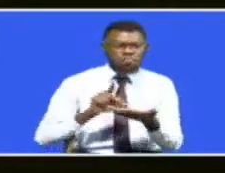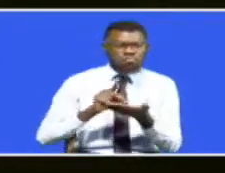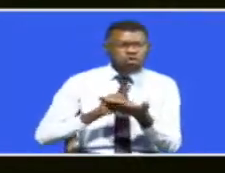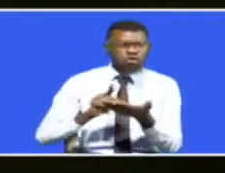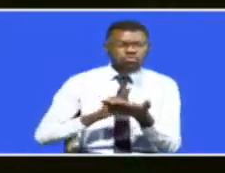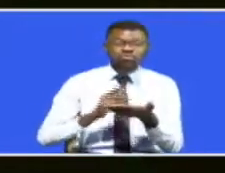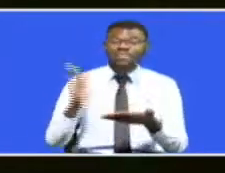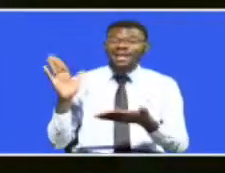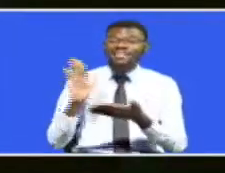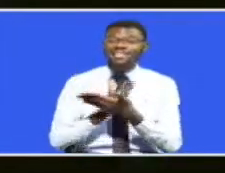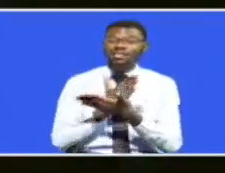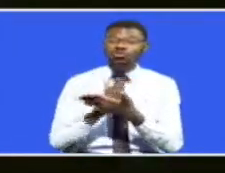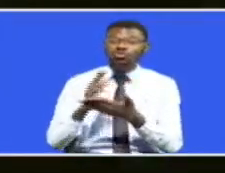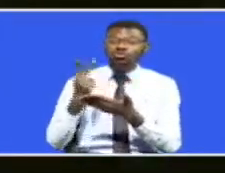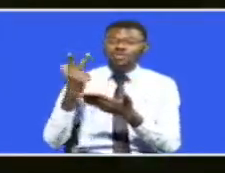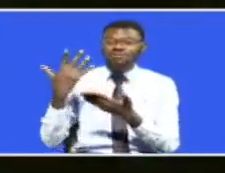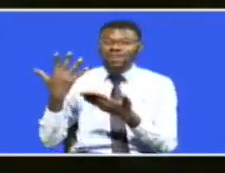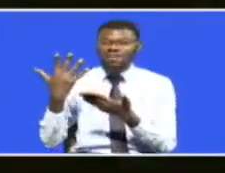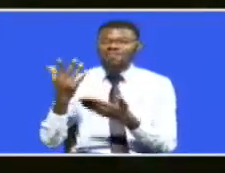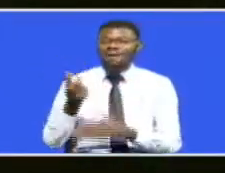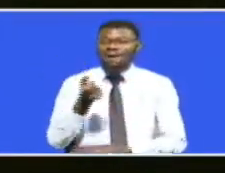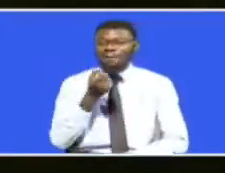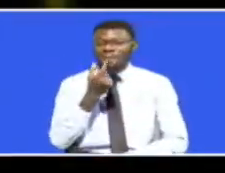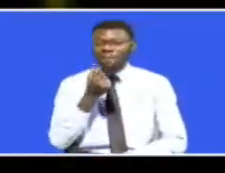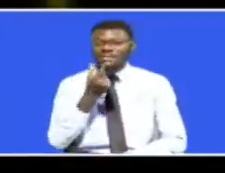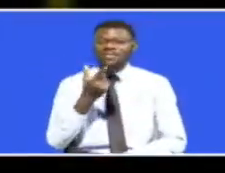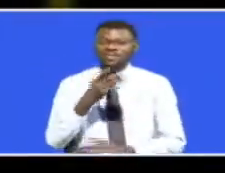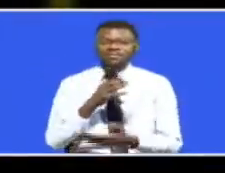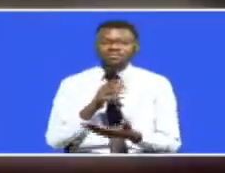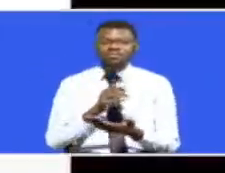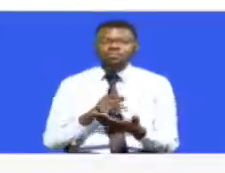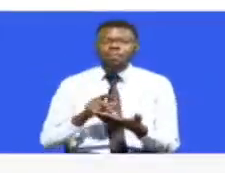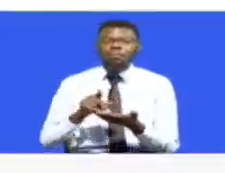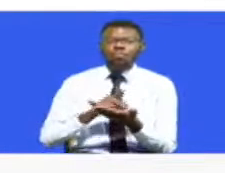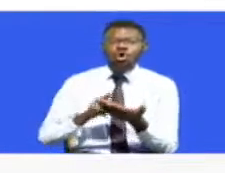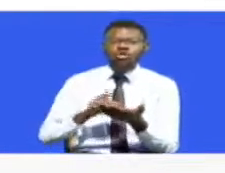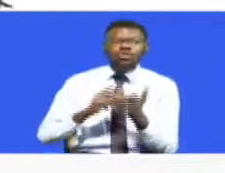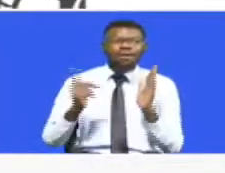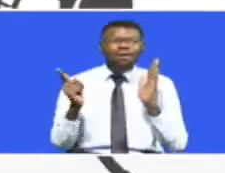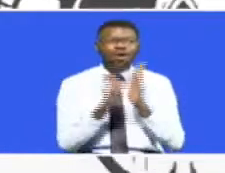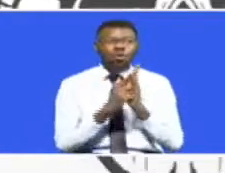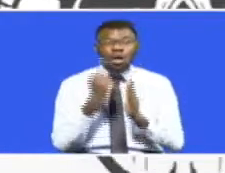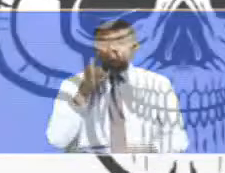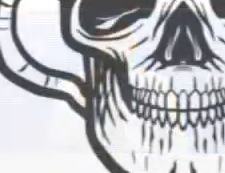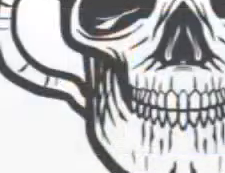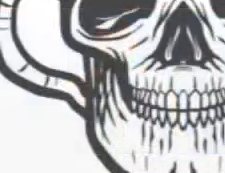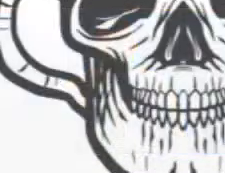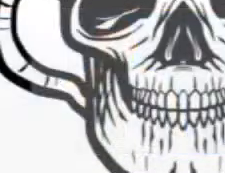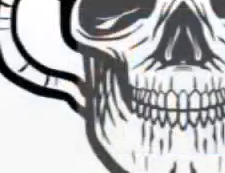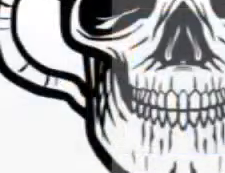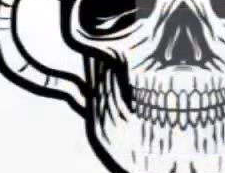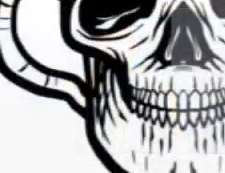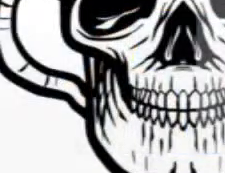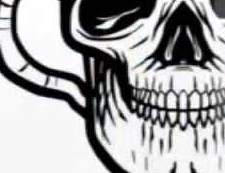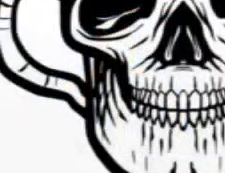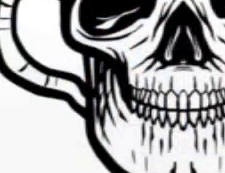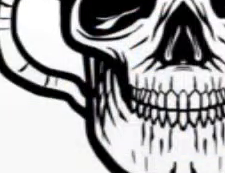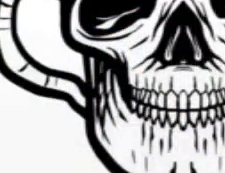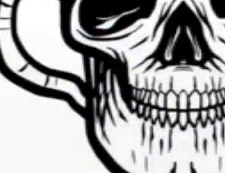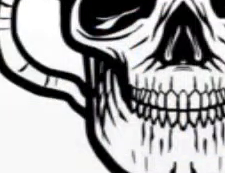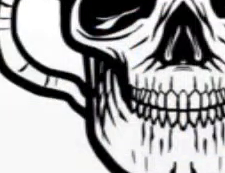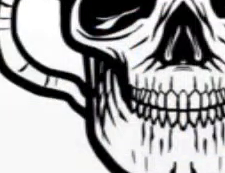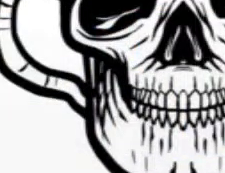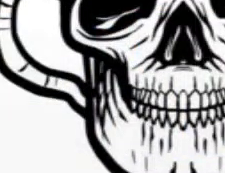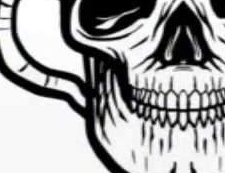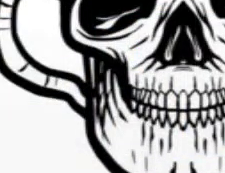Section 25 of the Pharmacy and Poisons Act include formaldehyde, formalin, methanol,